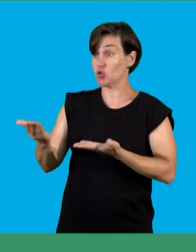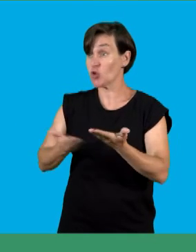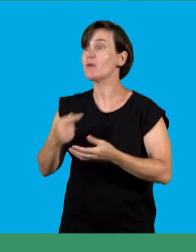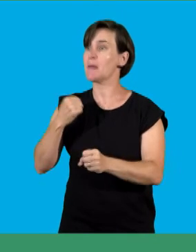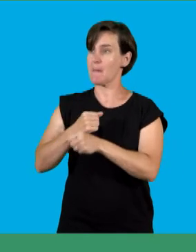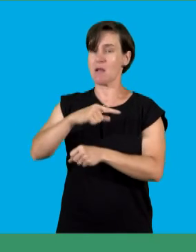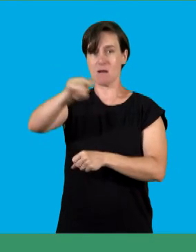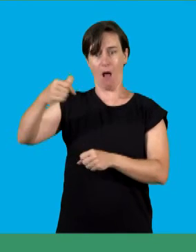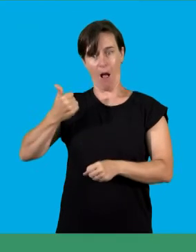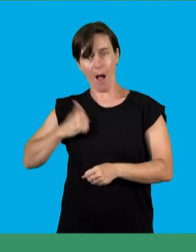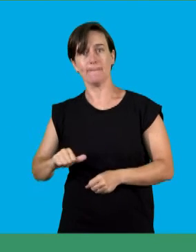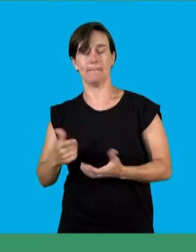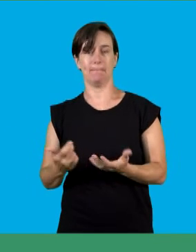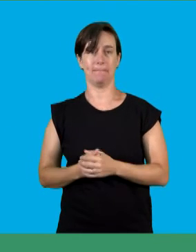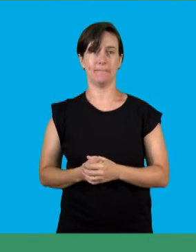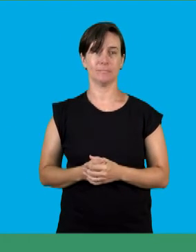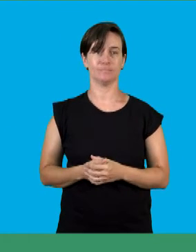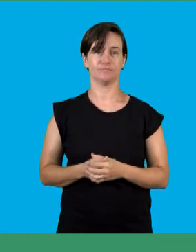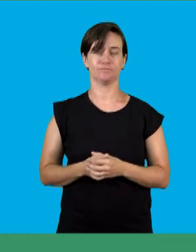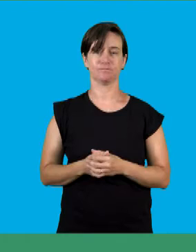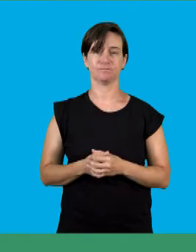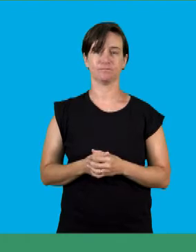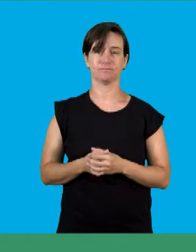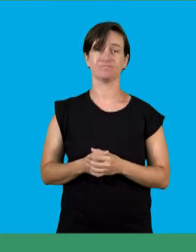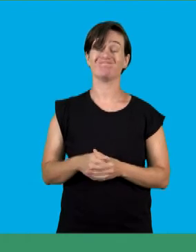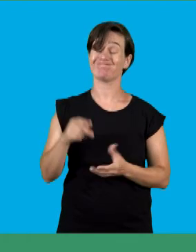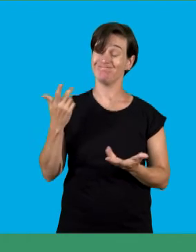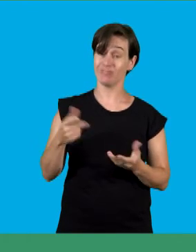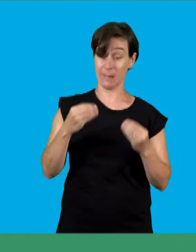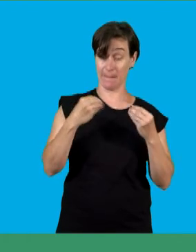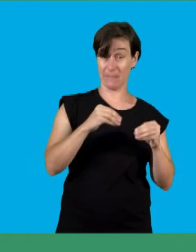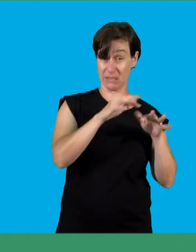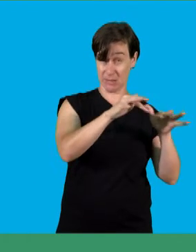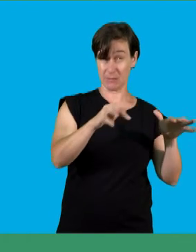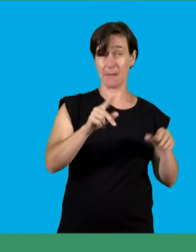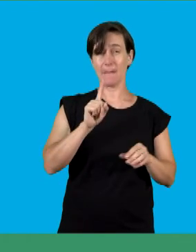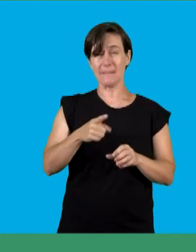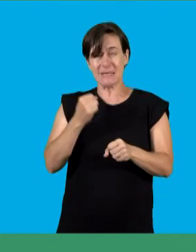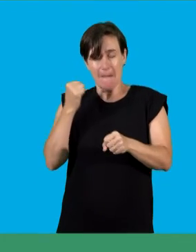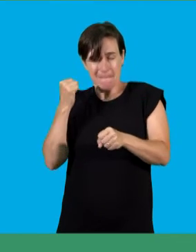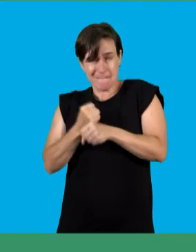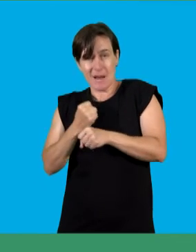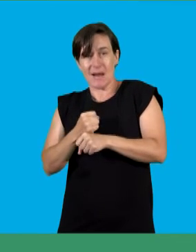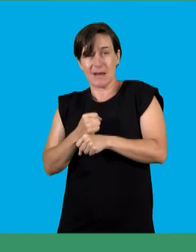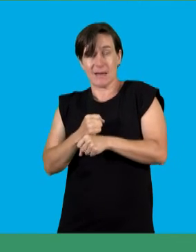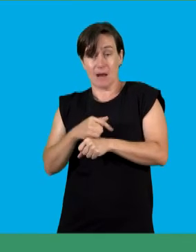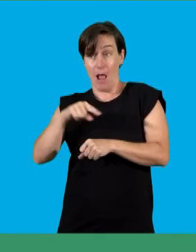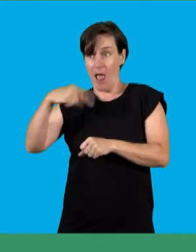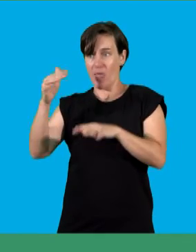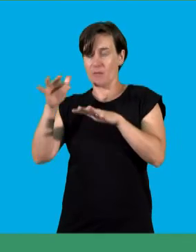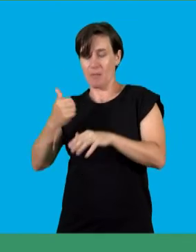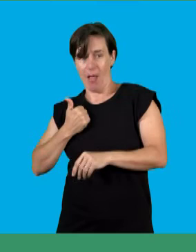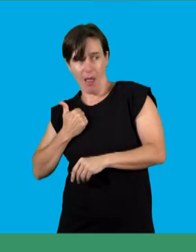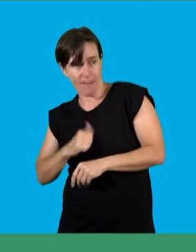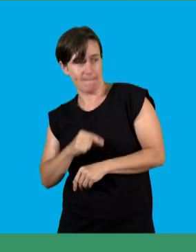market. All right, we continue with assessing needs and desires. Entrepreneurs should create a desire for their